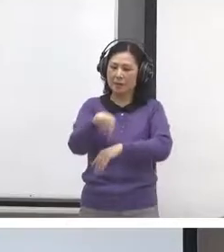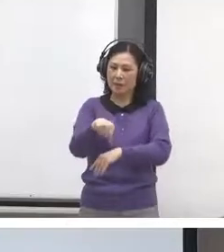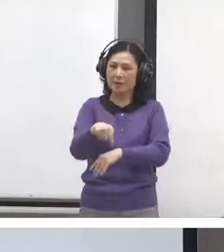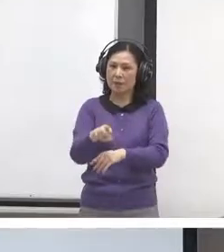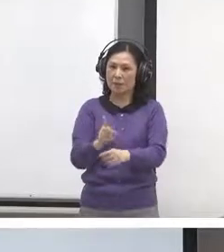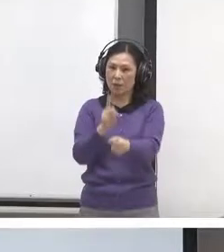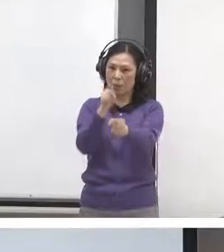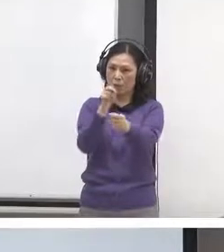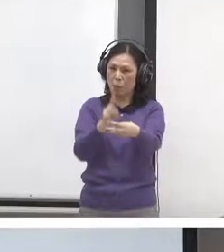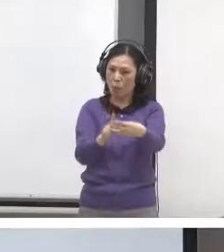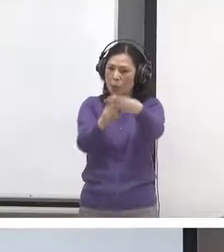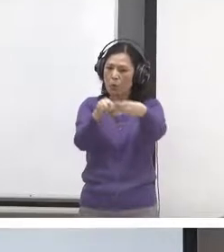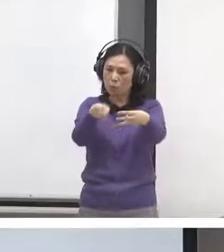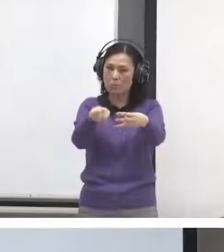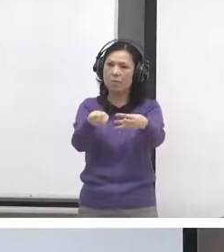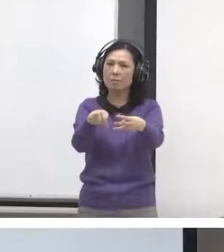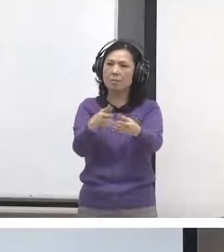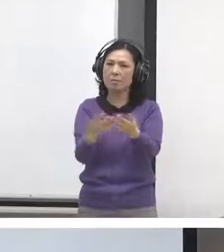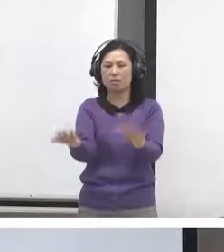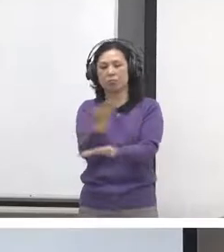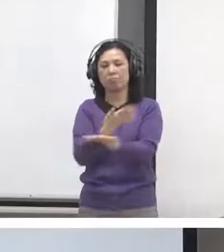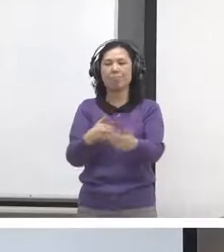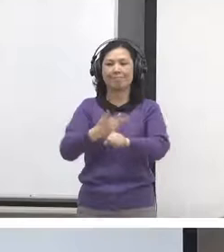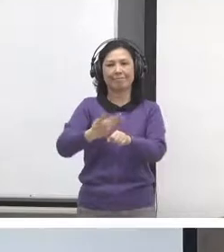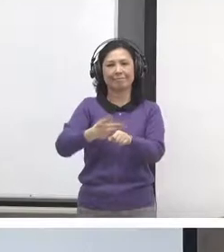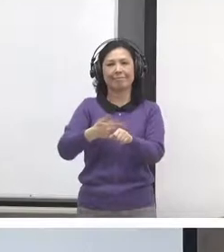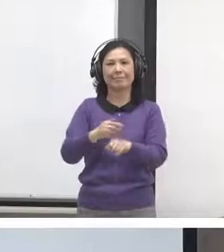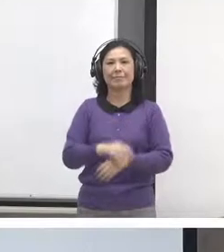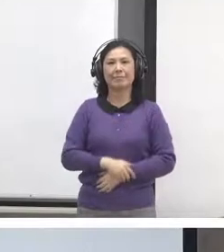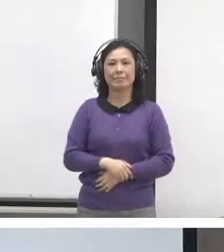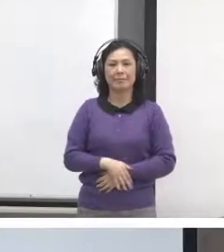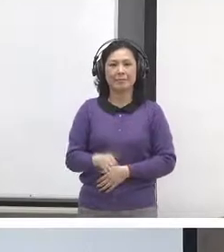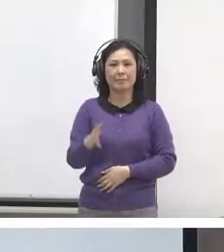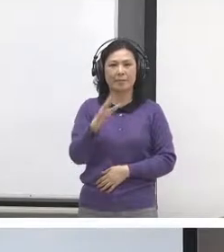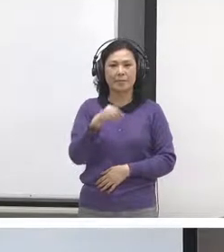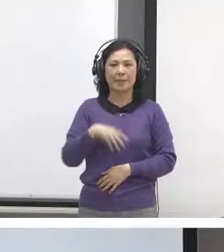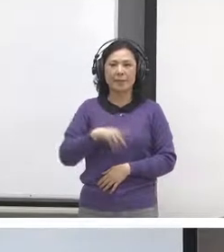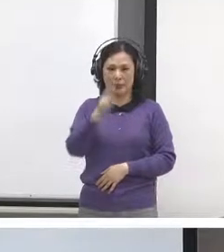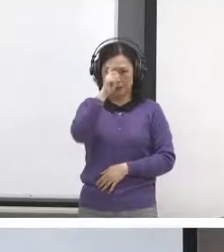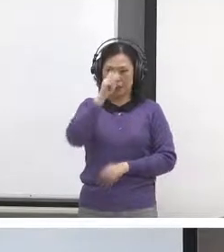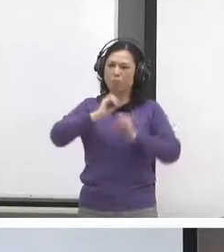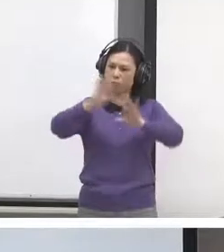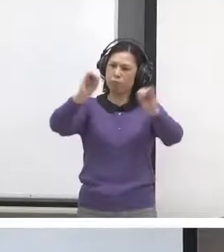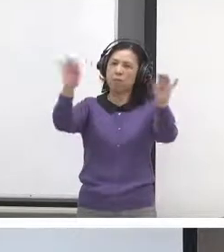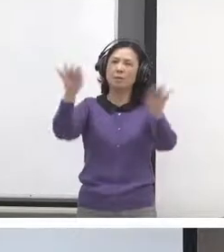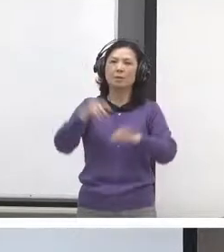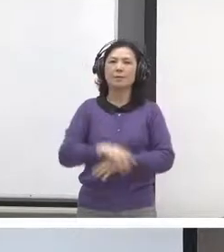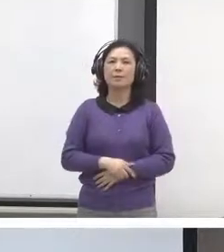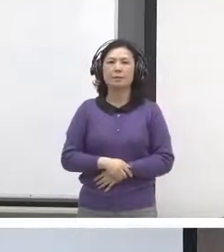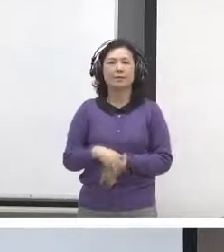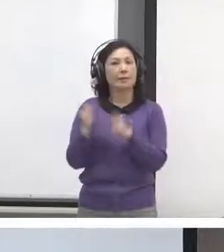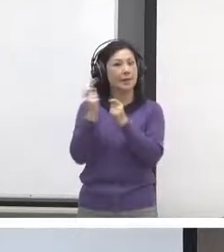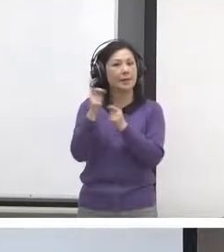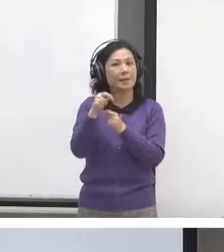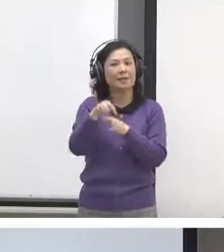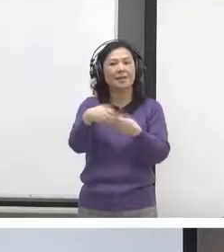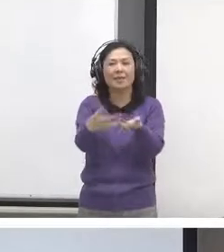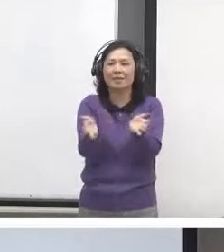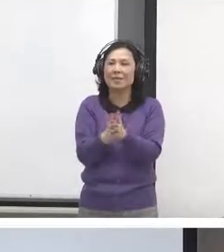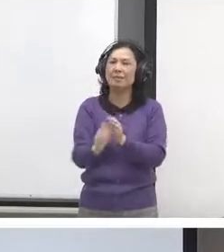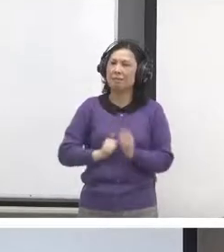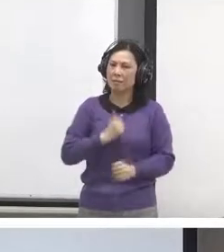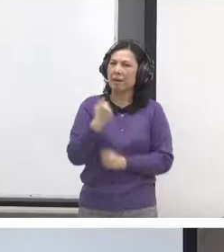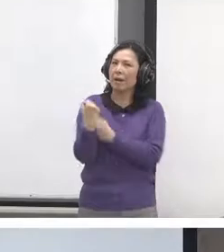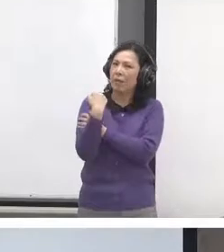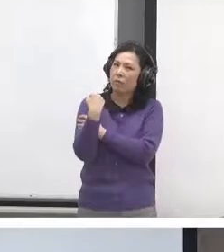out. Lately, the team has also been really, really ramping up their contribution